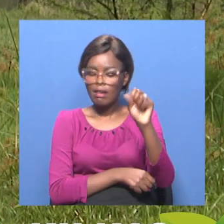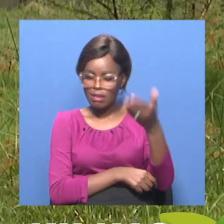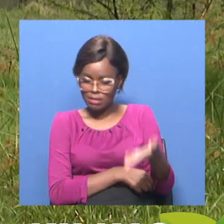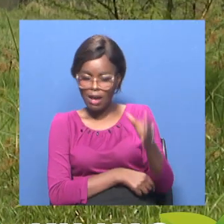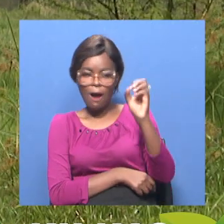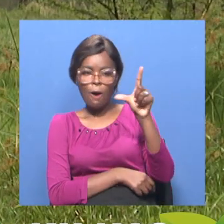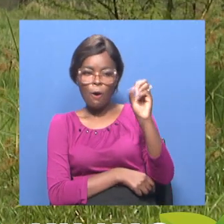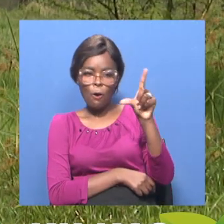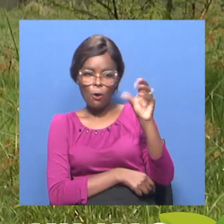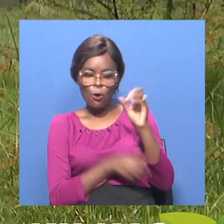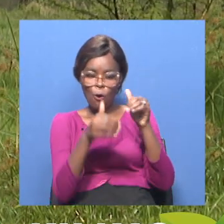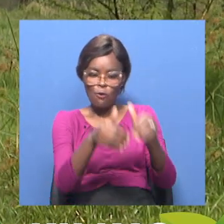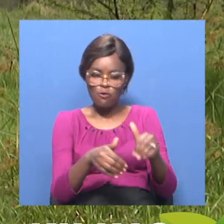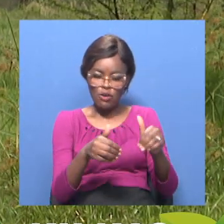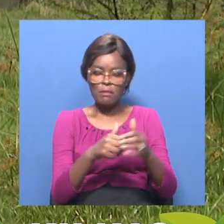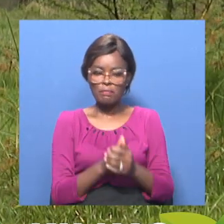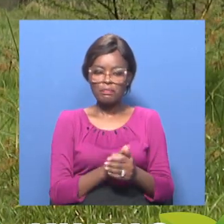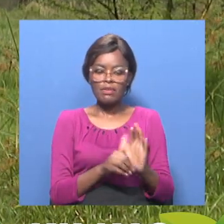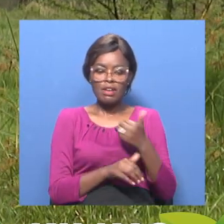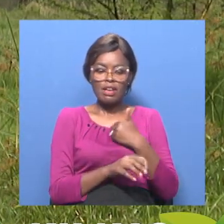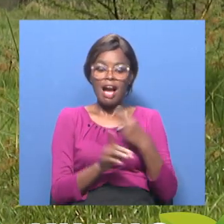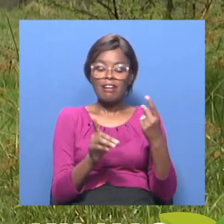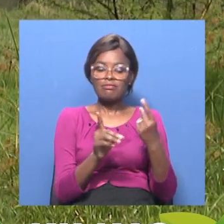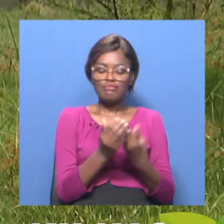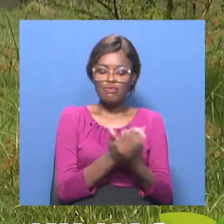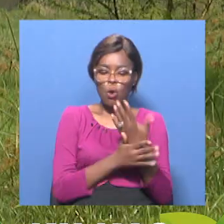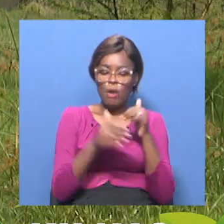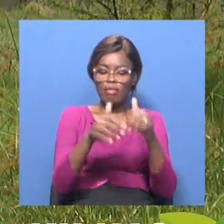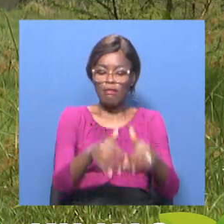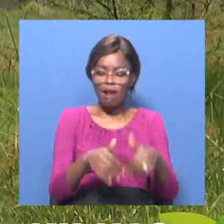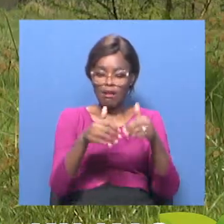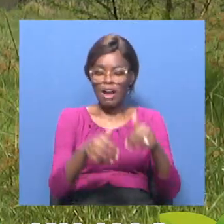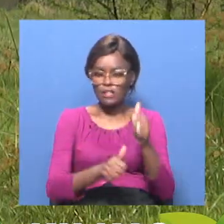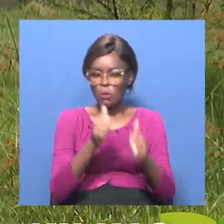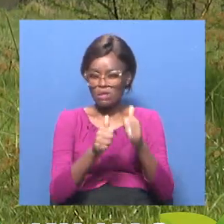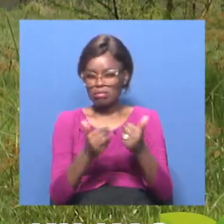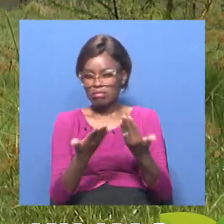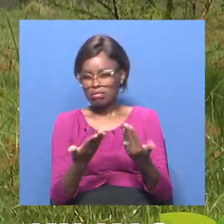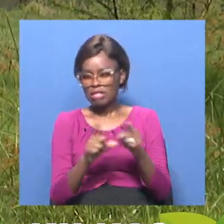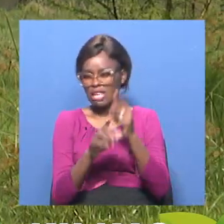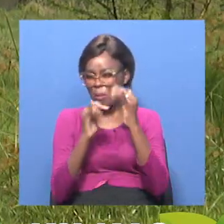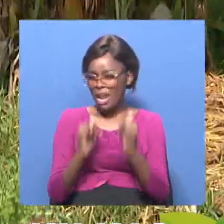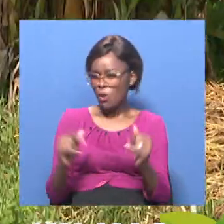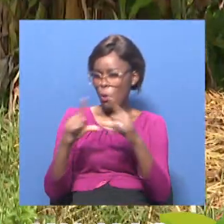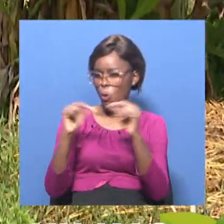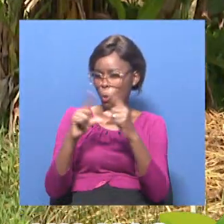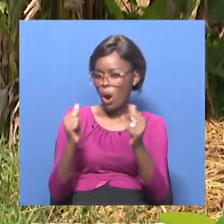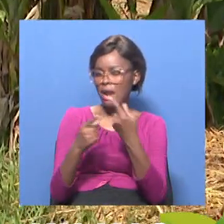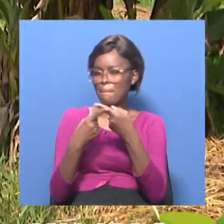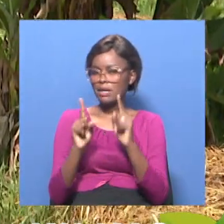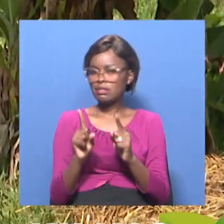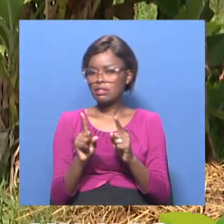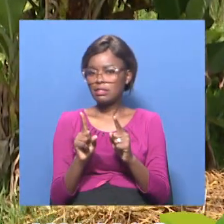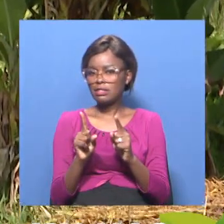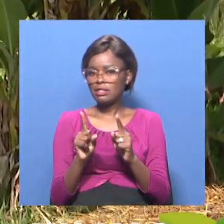Farm we focus on regenerative agriculture, which is somewhat a new term, but essentially the way I